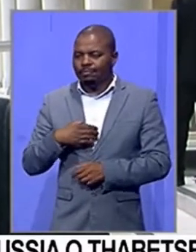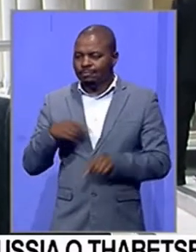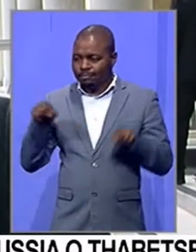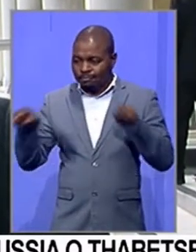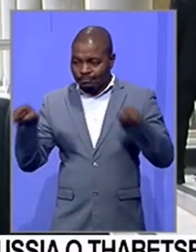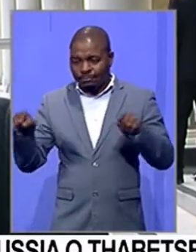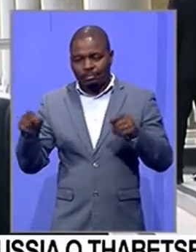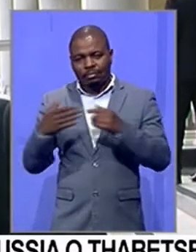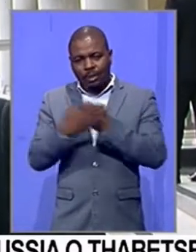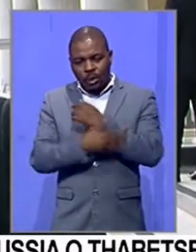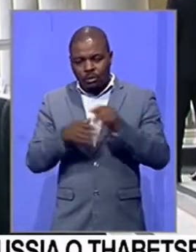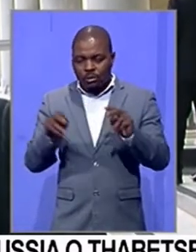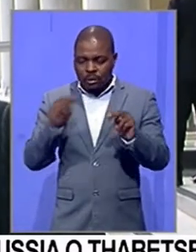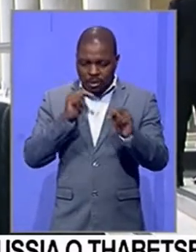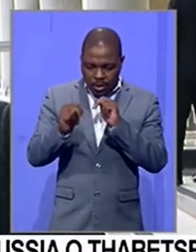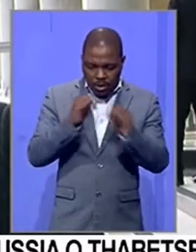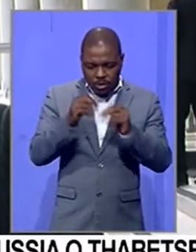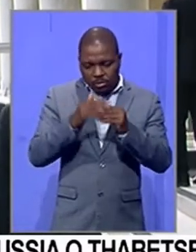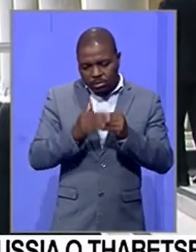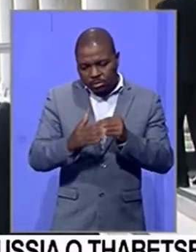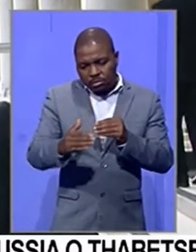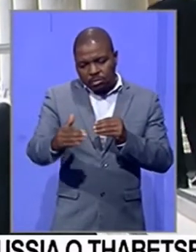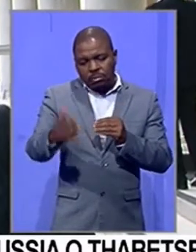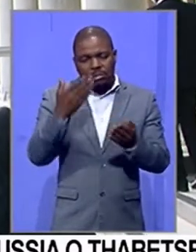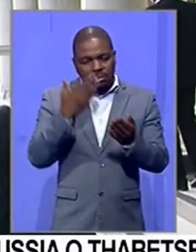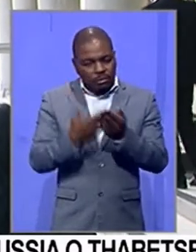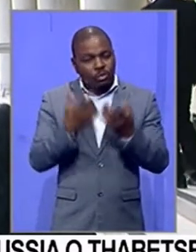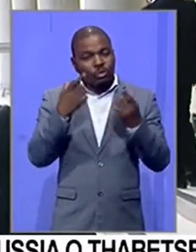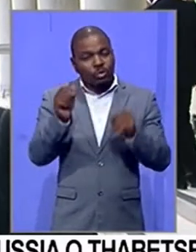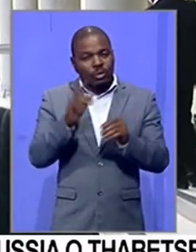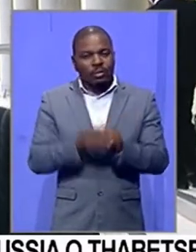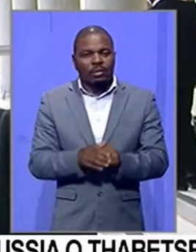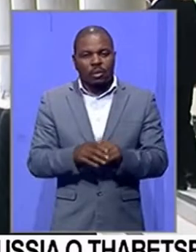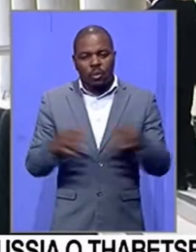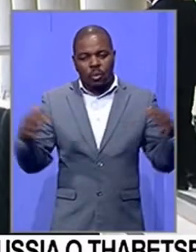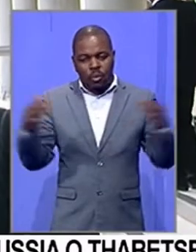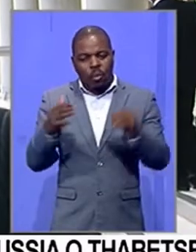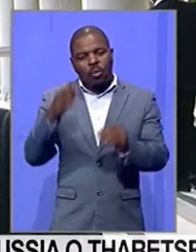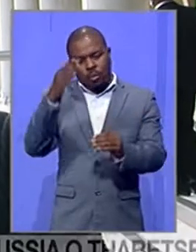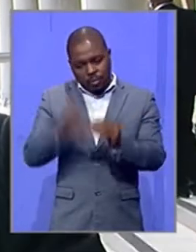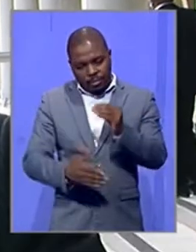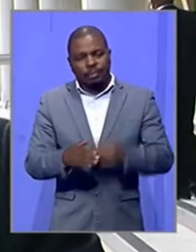negotiations should lead to a conclusion or an end to the war.